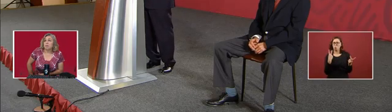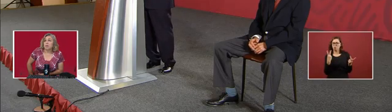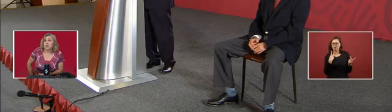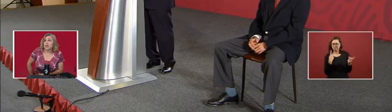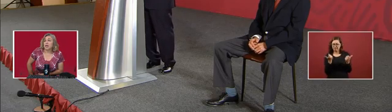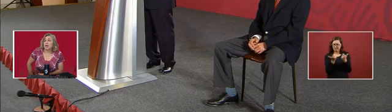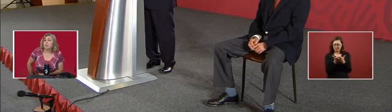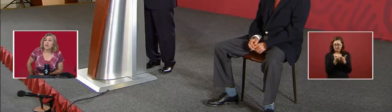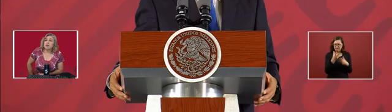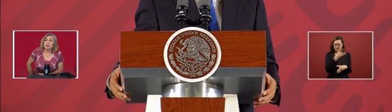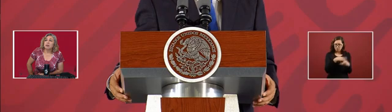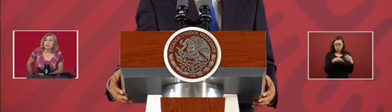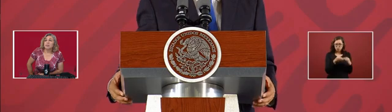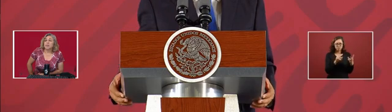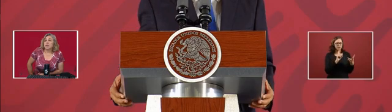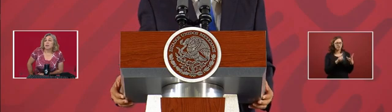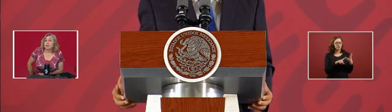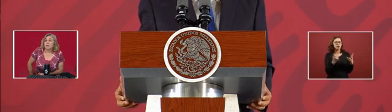about